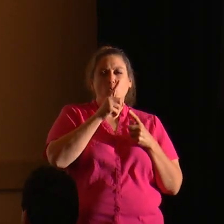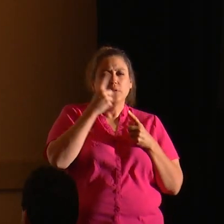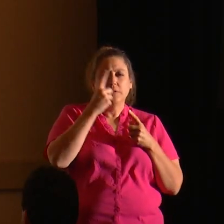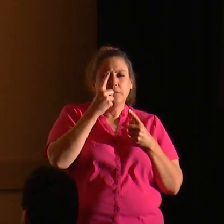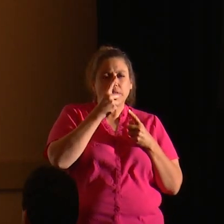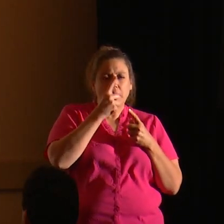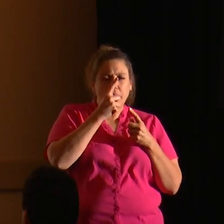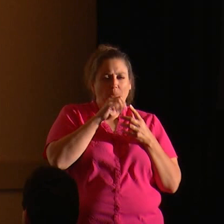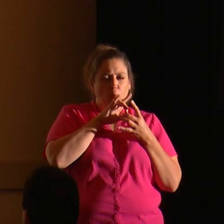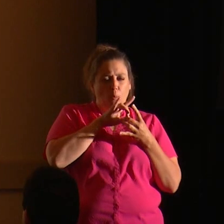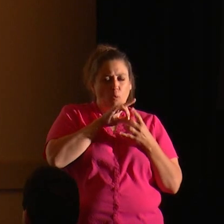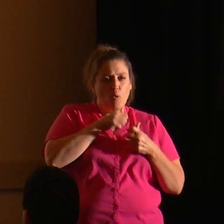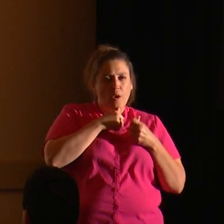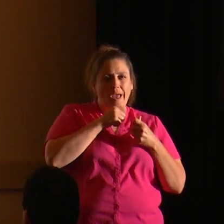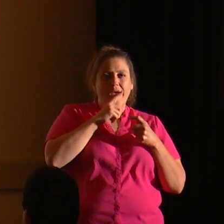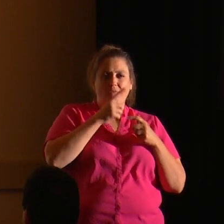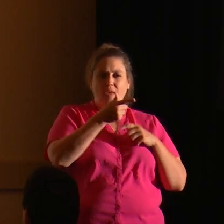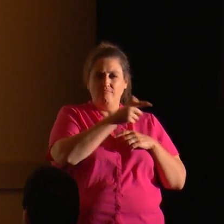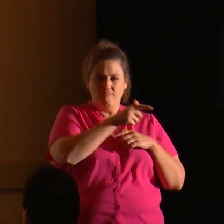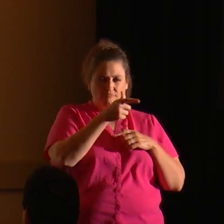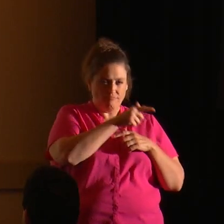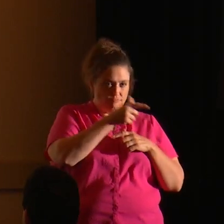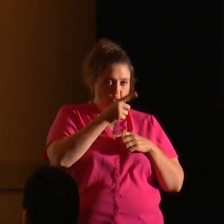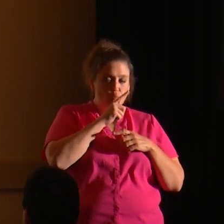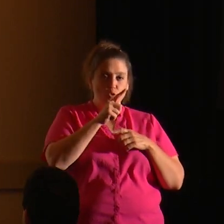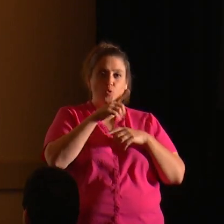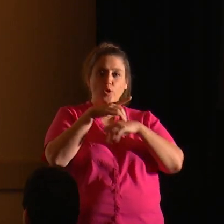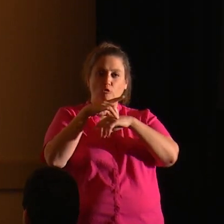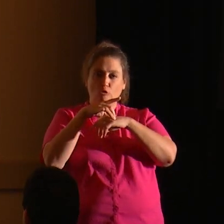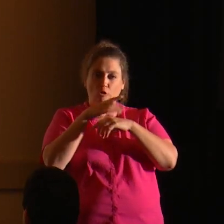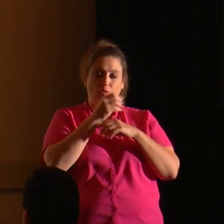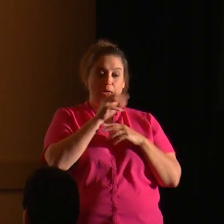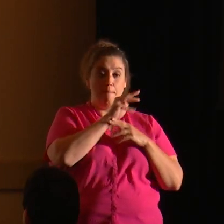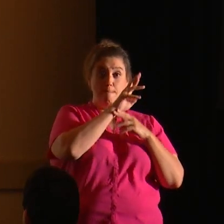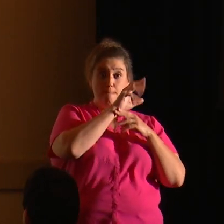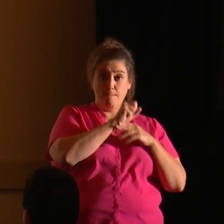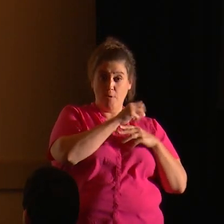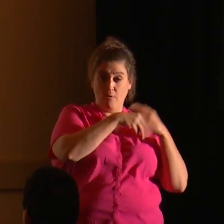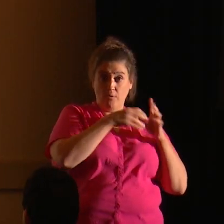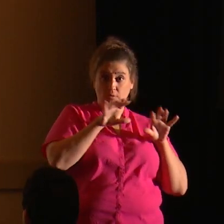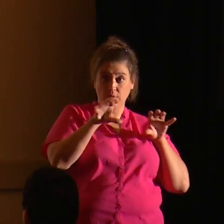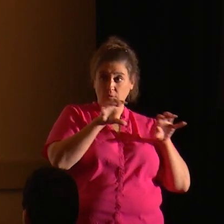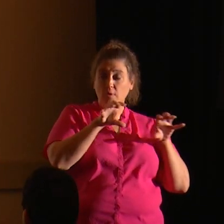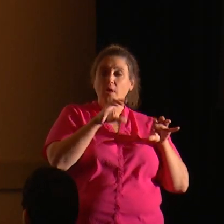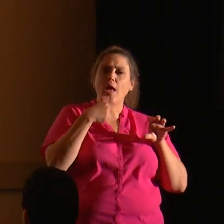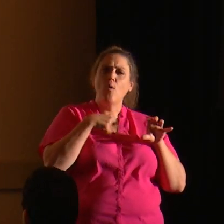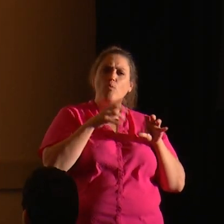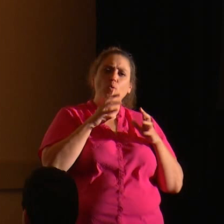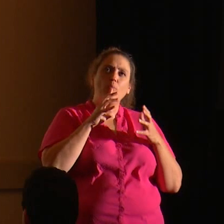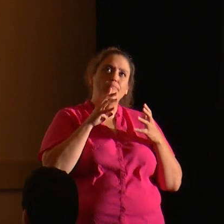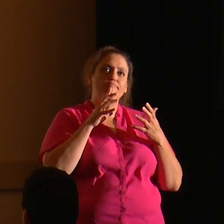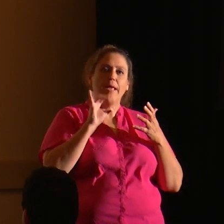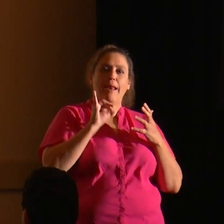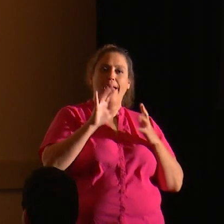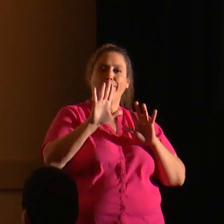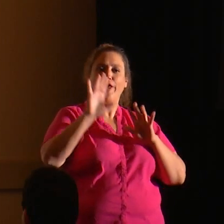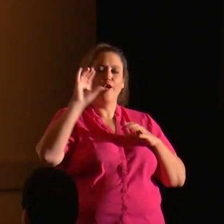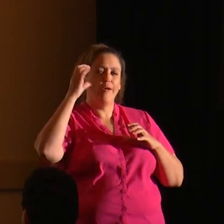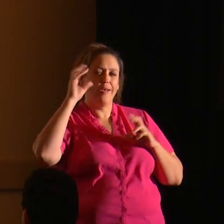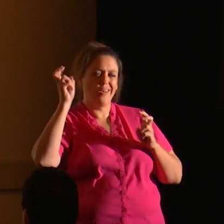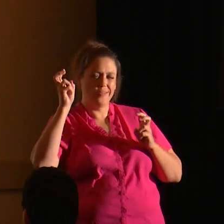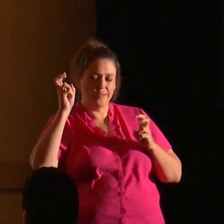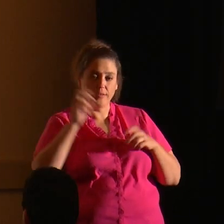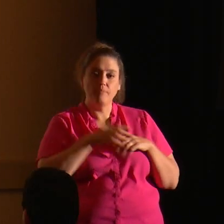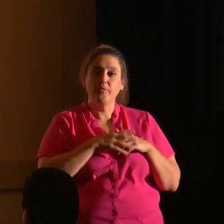between Earth and Mars early in solar system history. And we would be sampling very distant cousins of ours, life that had had four